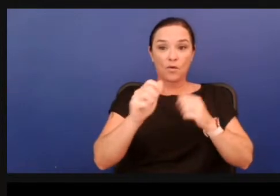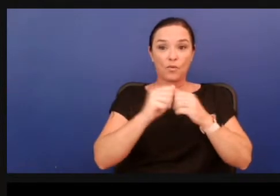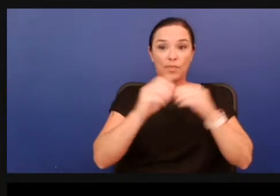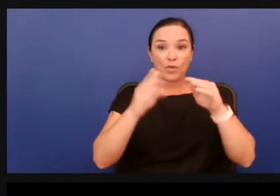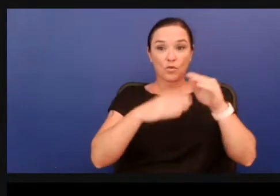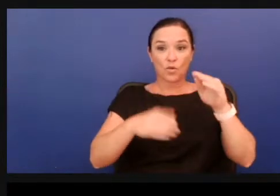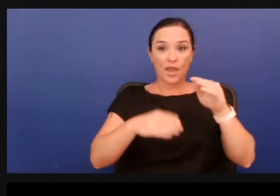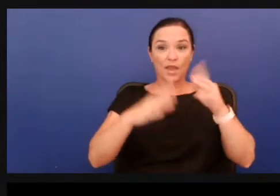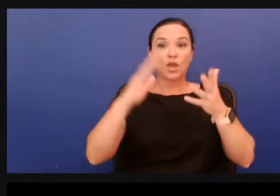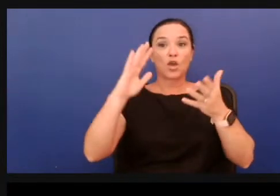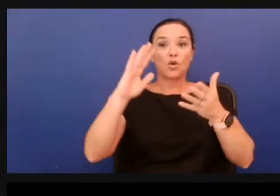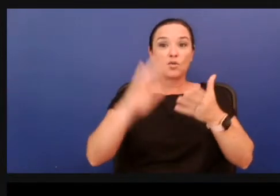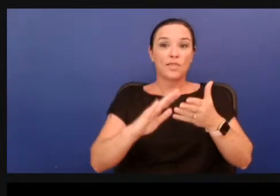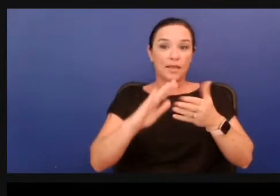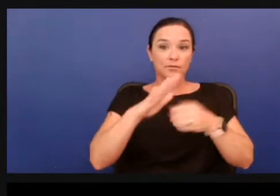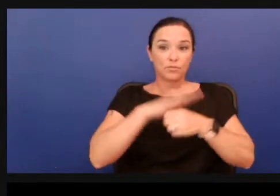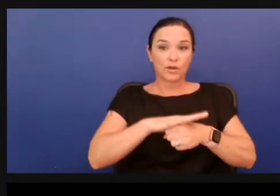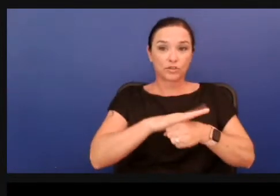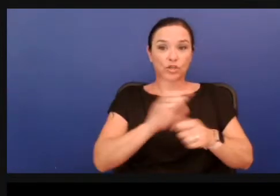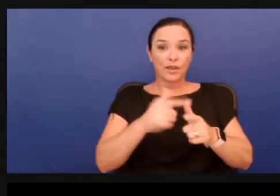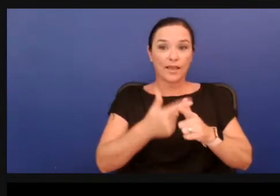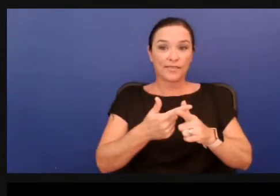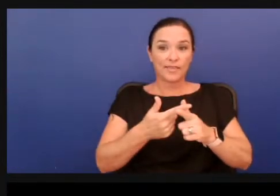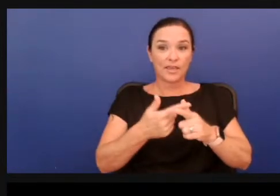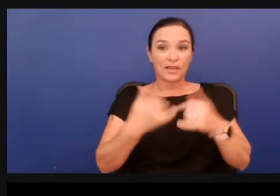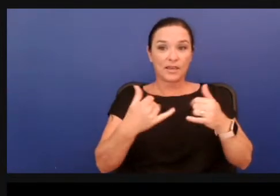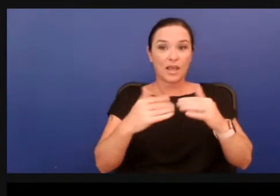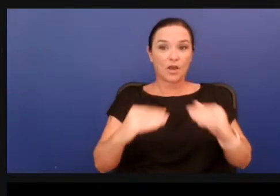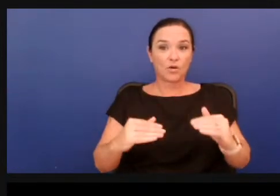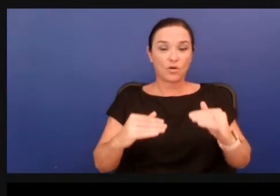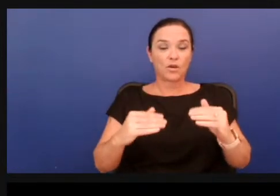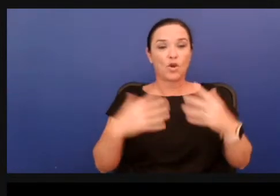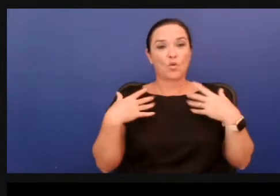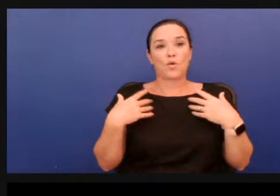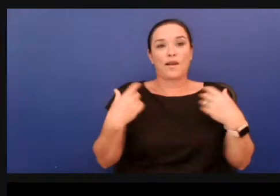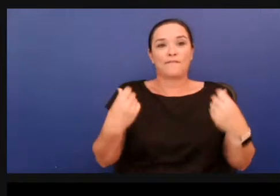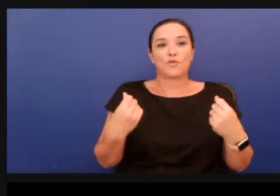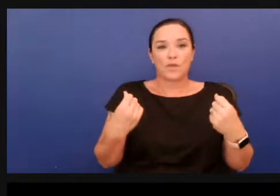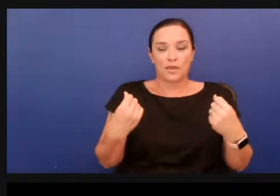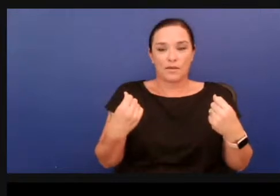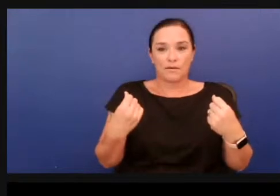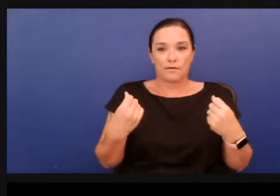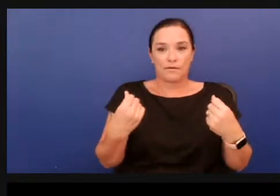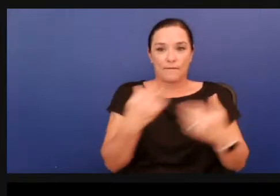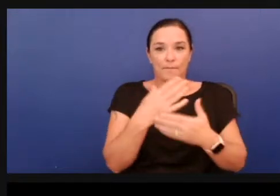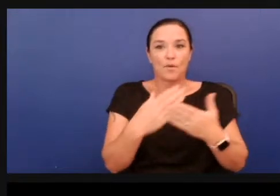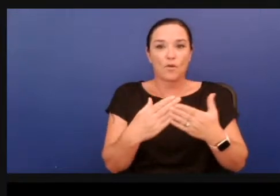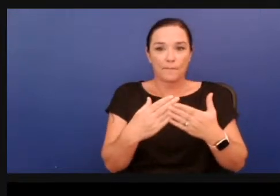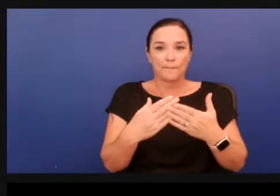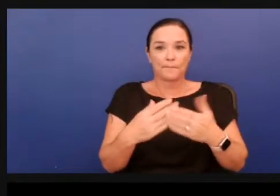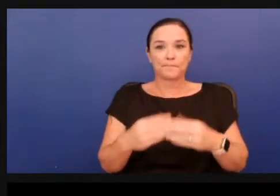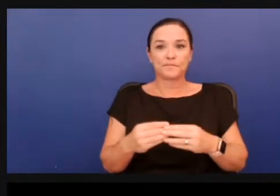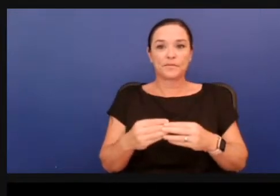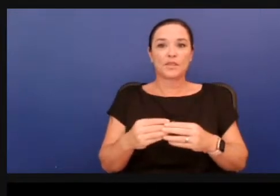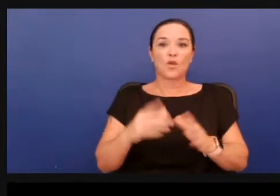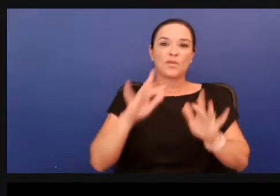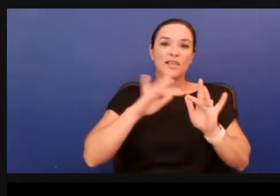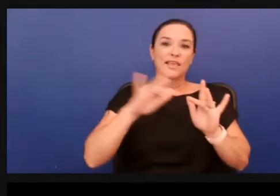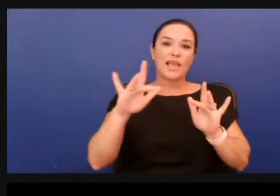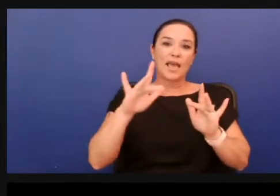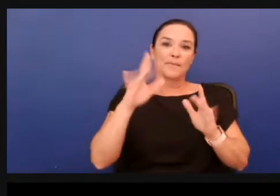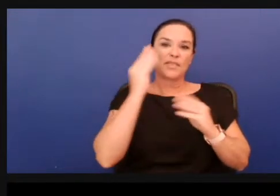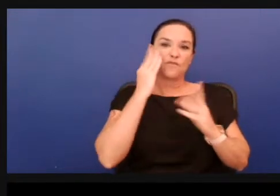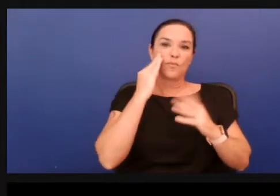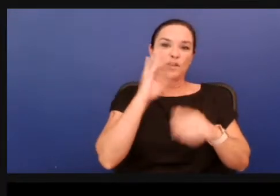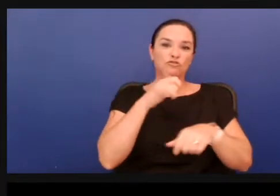of pressure, and this is all recovery. This little bit gap in this data station right here. But you can